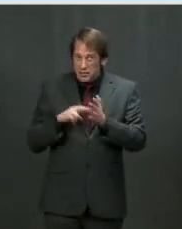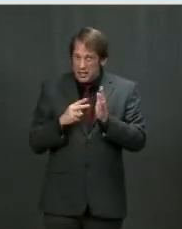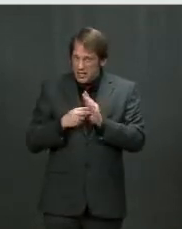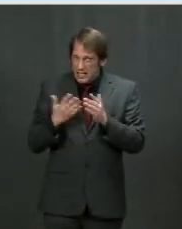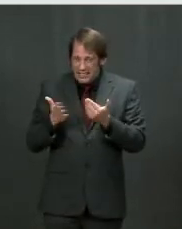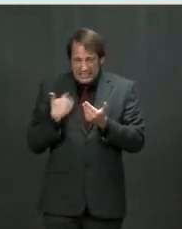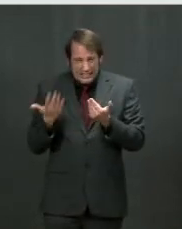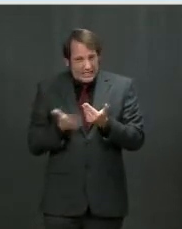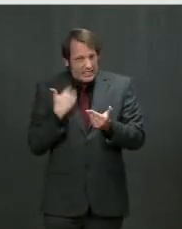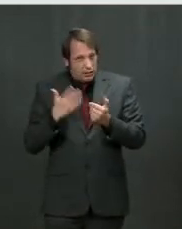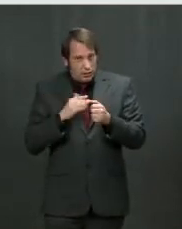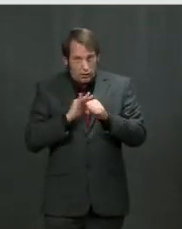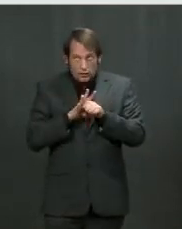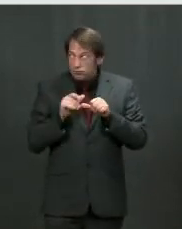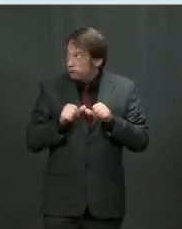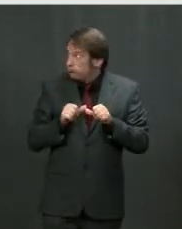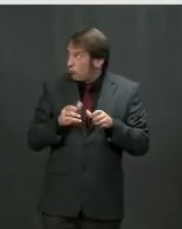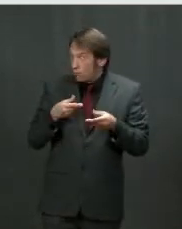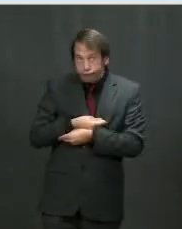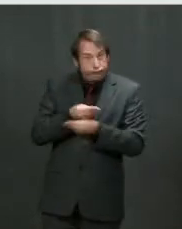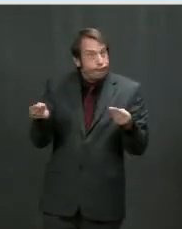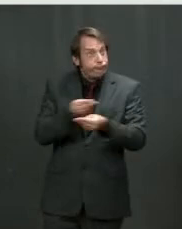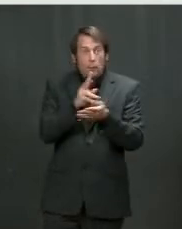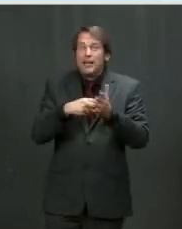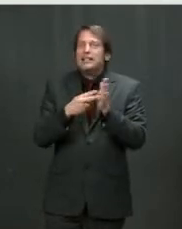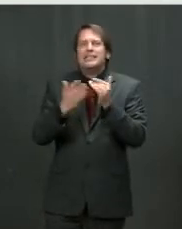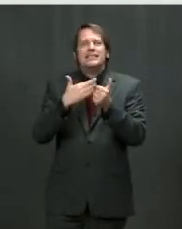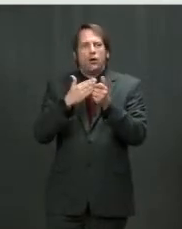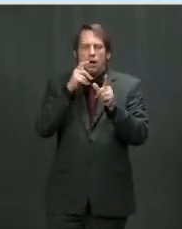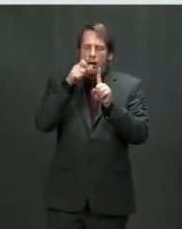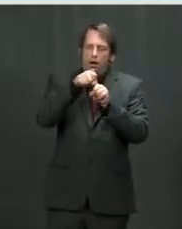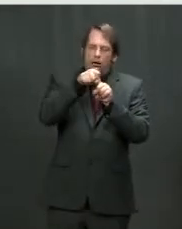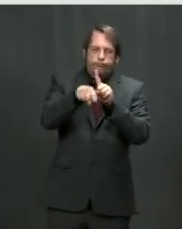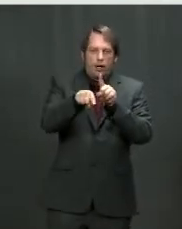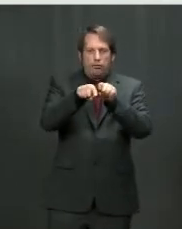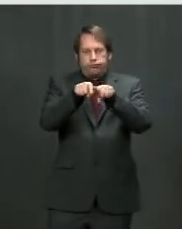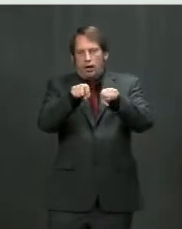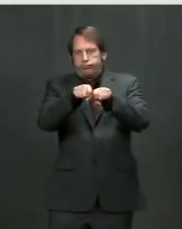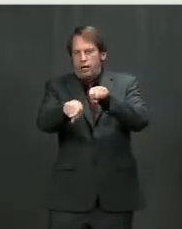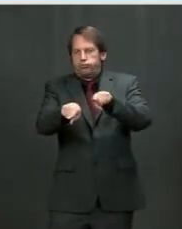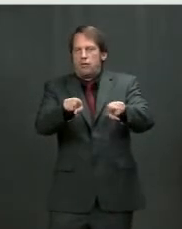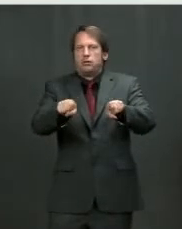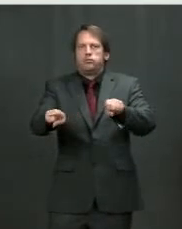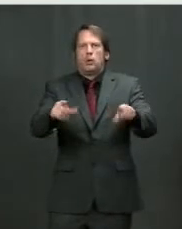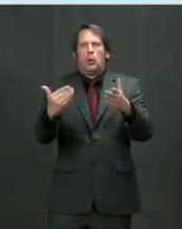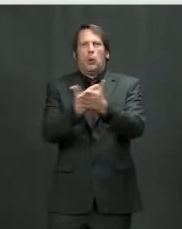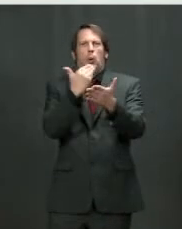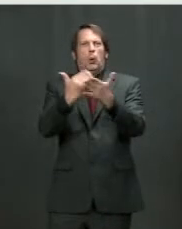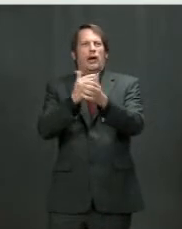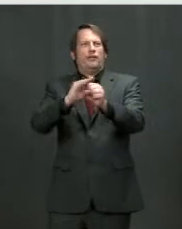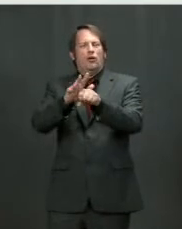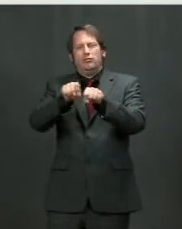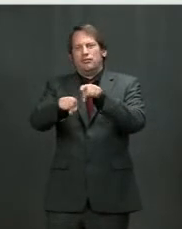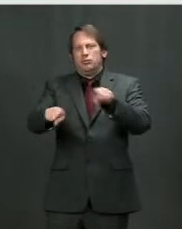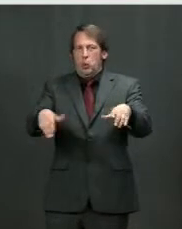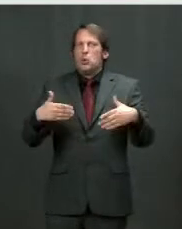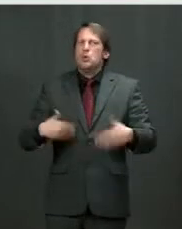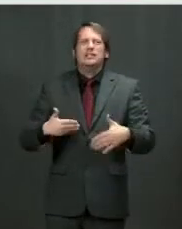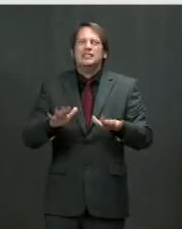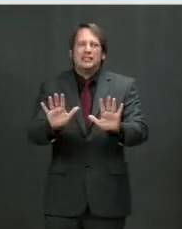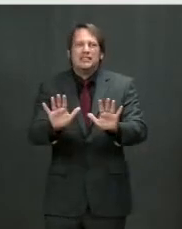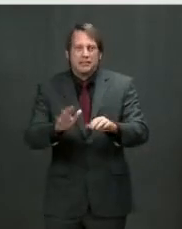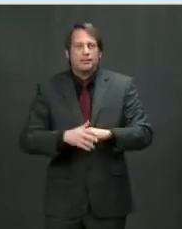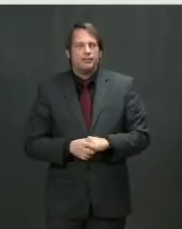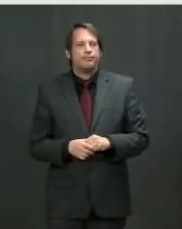spread. And so we're just watching this very carefully. Great. Any reflections, Dr. Fauci, on that question?